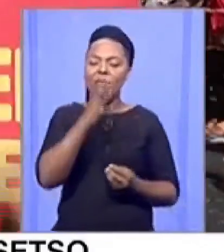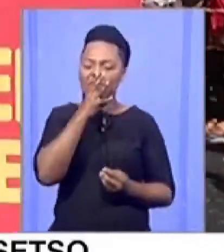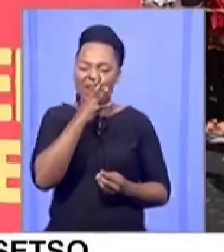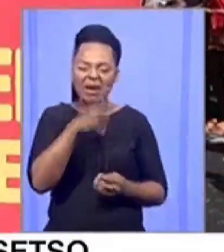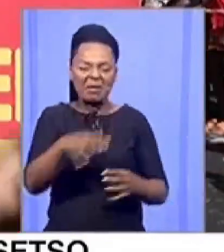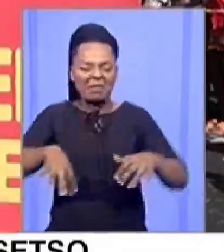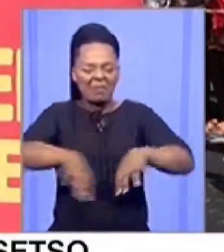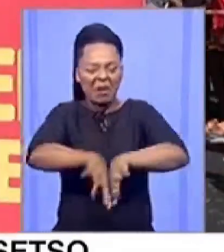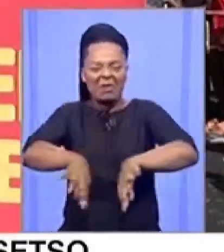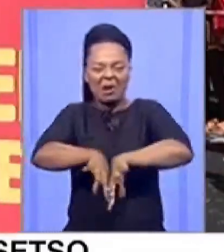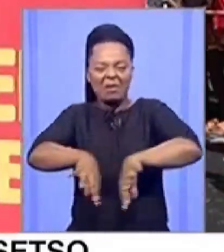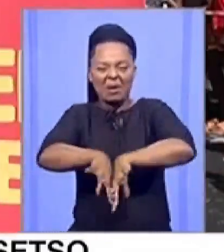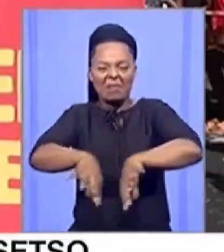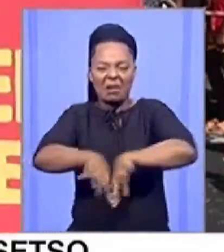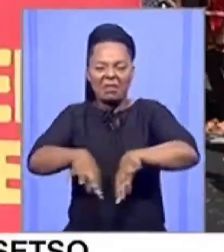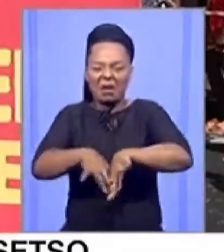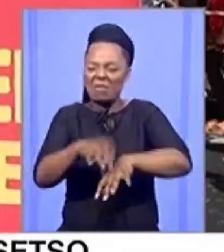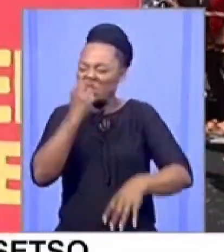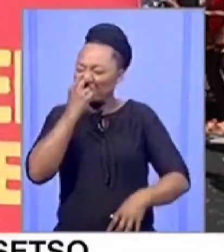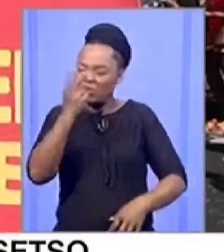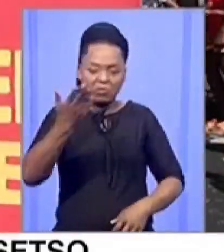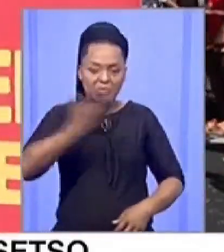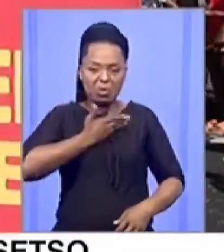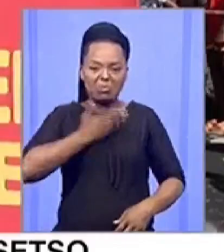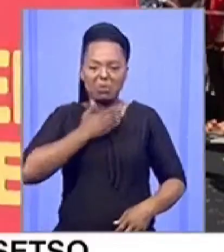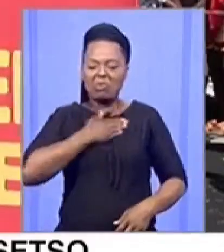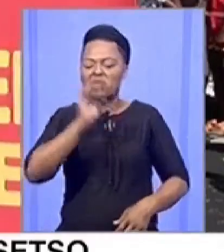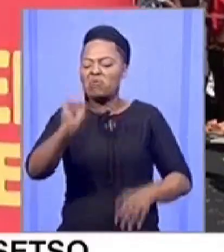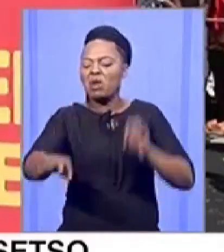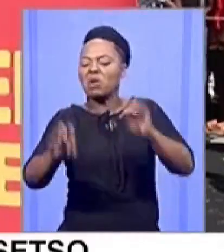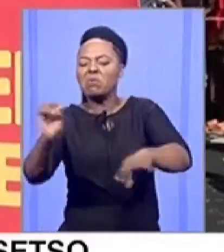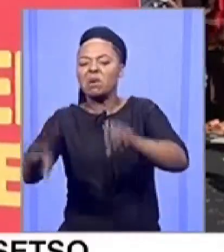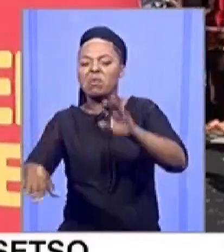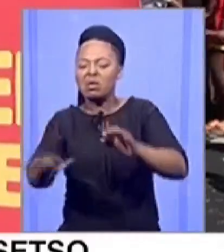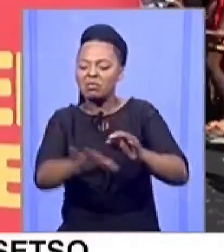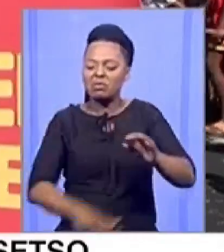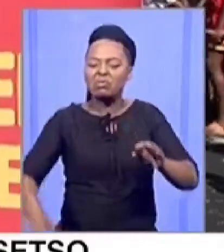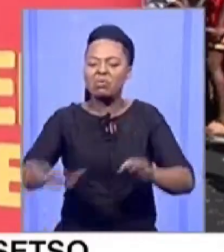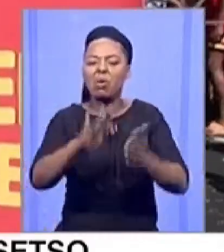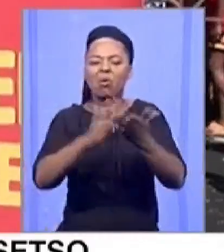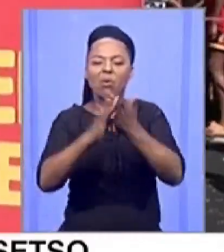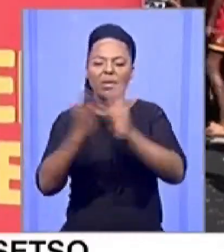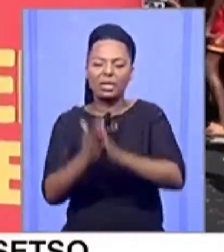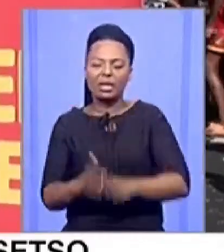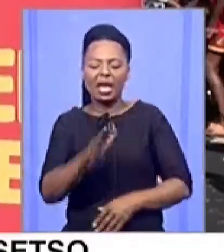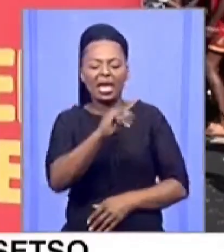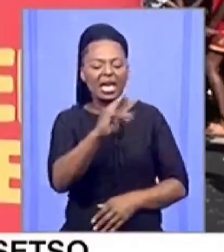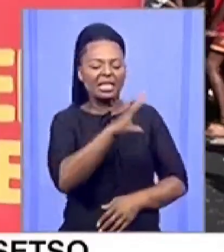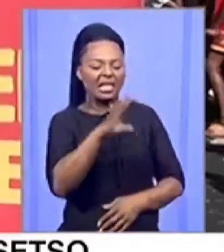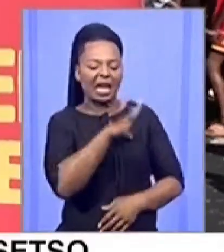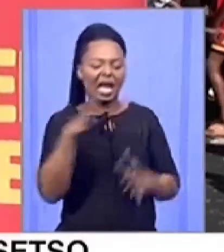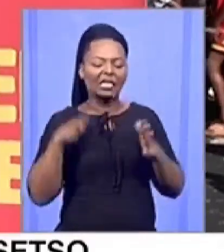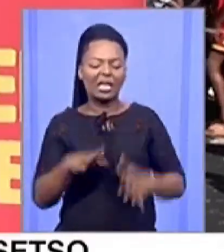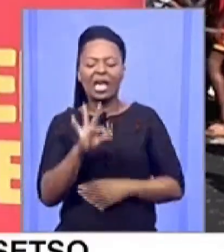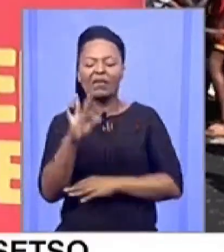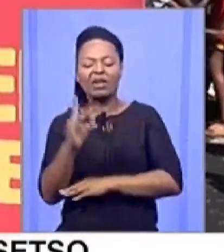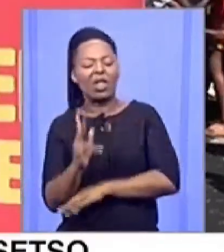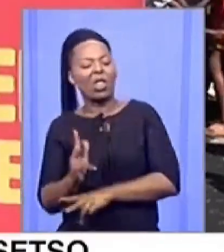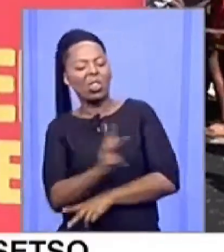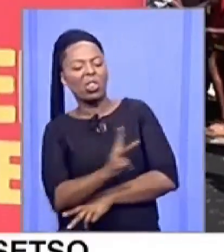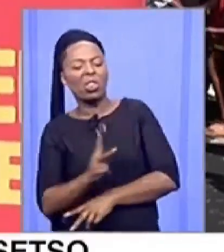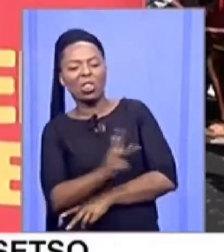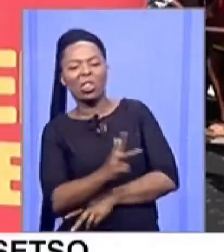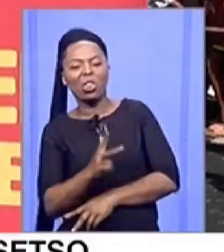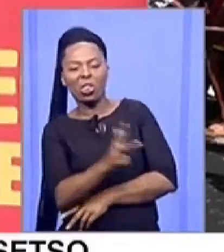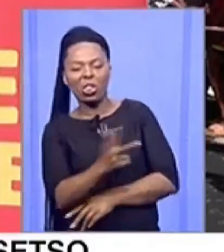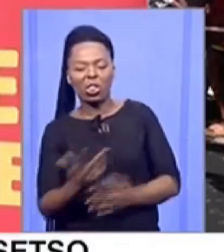rubbish dumped inside communities. Councillors of the ANC passing those piles on